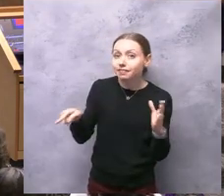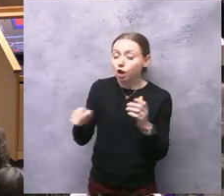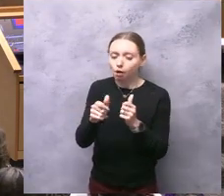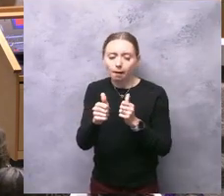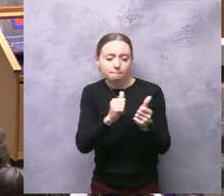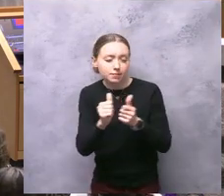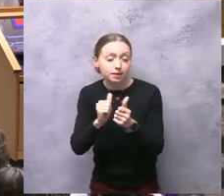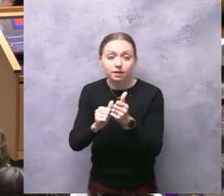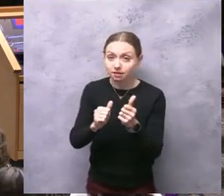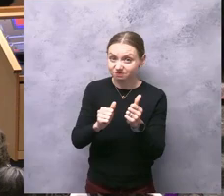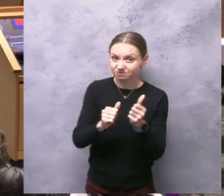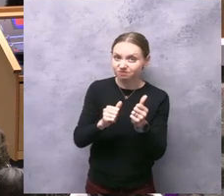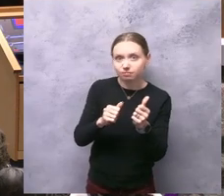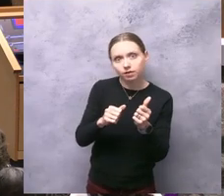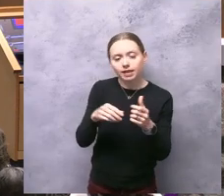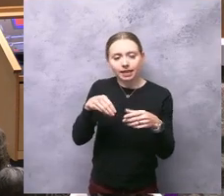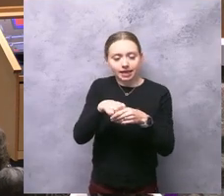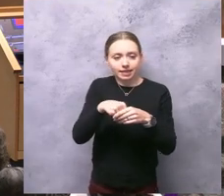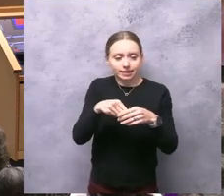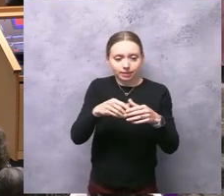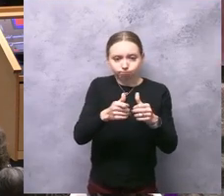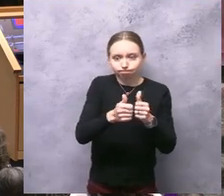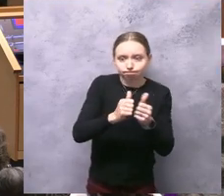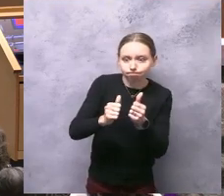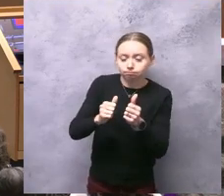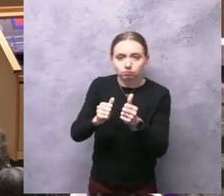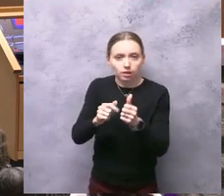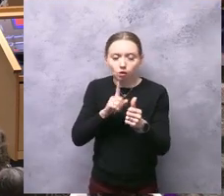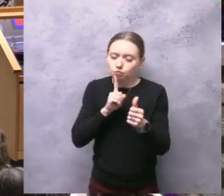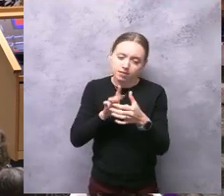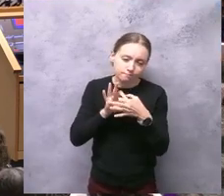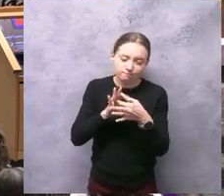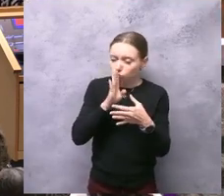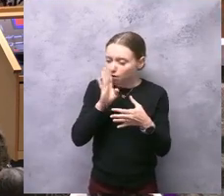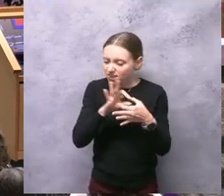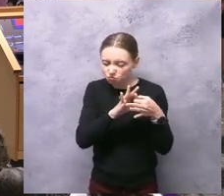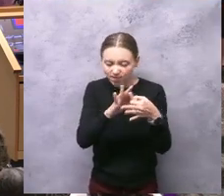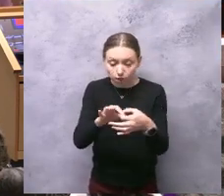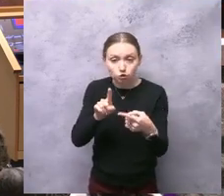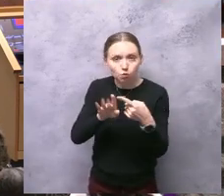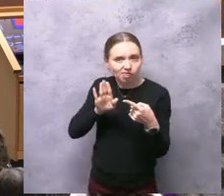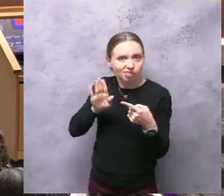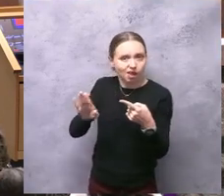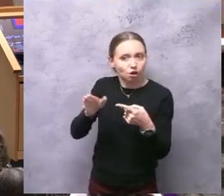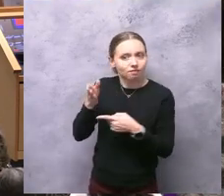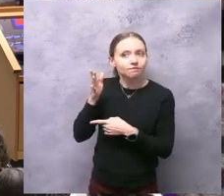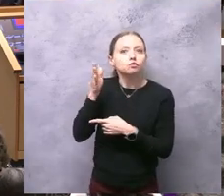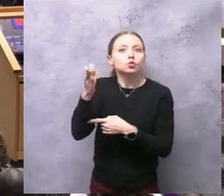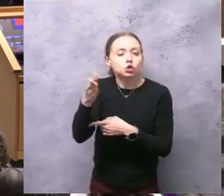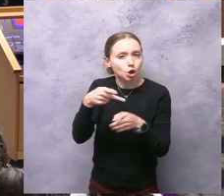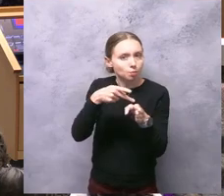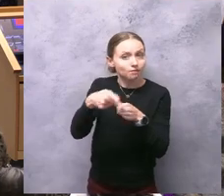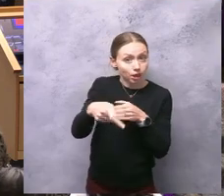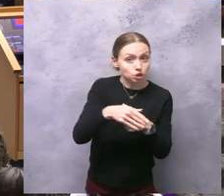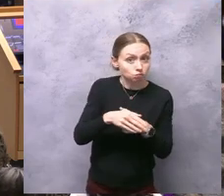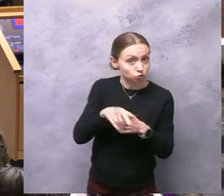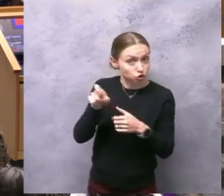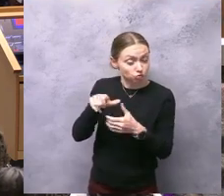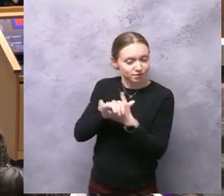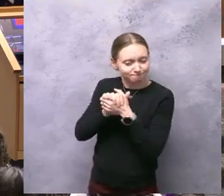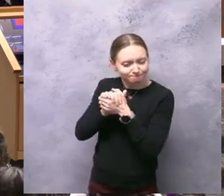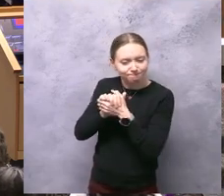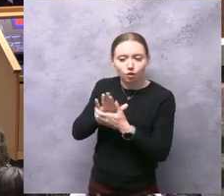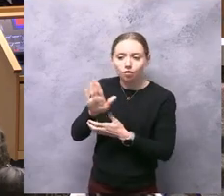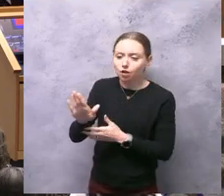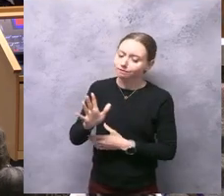related to their intended future professions. They are to be congratulated for their fine work, and we hope